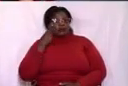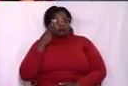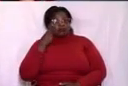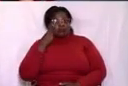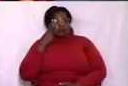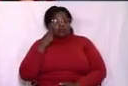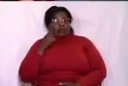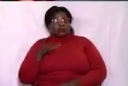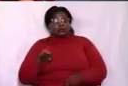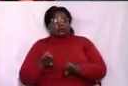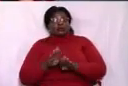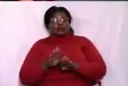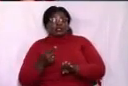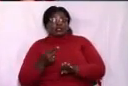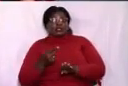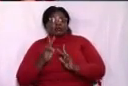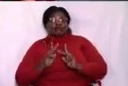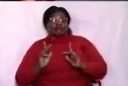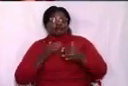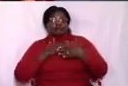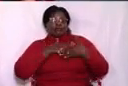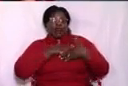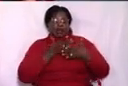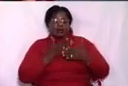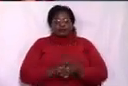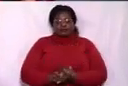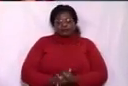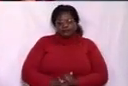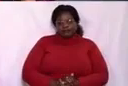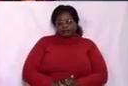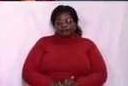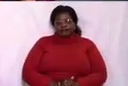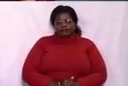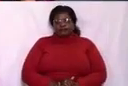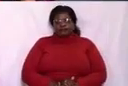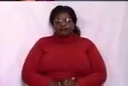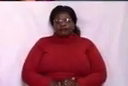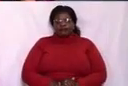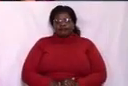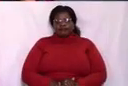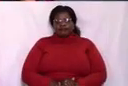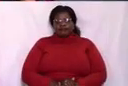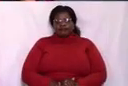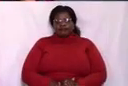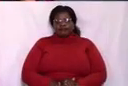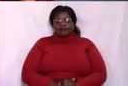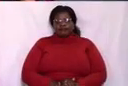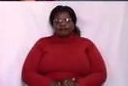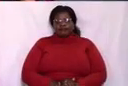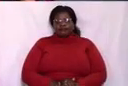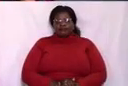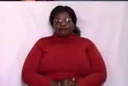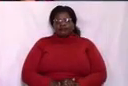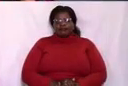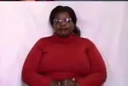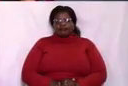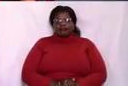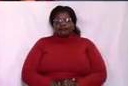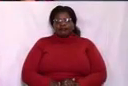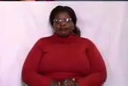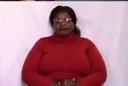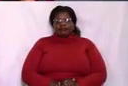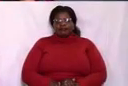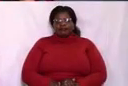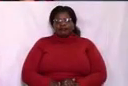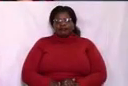making things that people would like. Oh, great. Now also, what